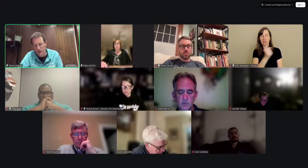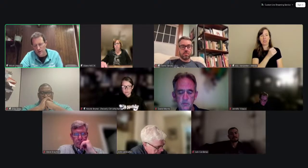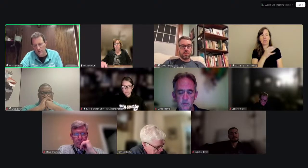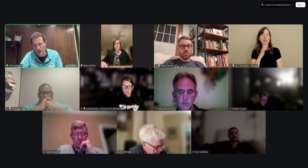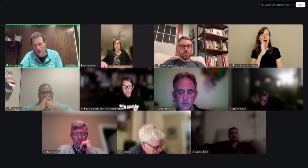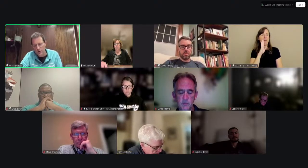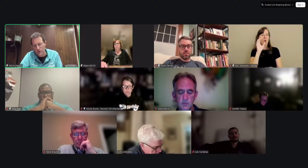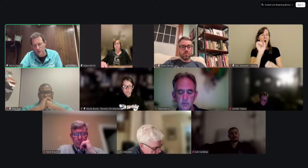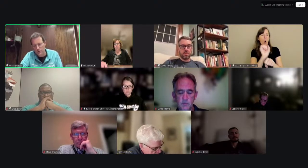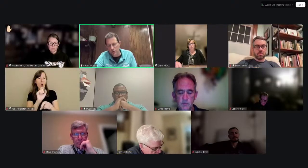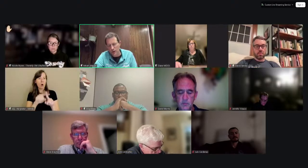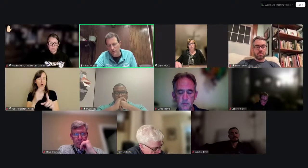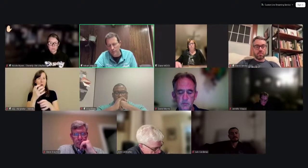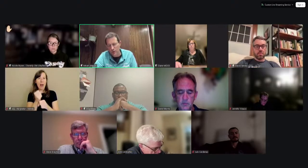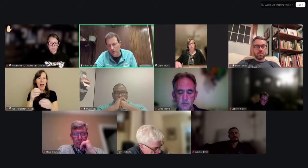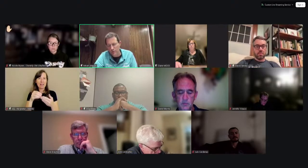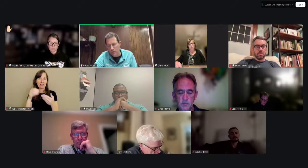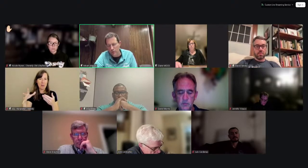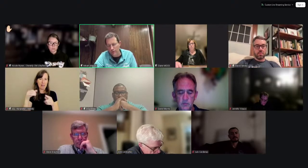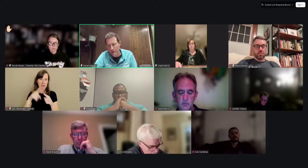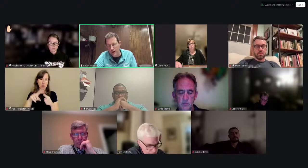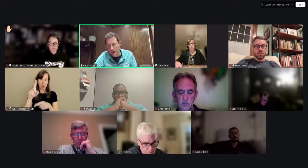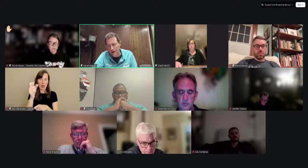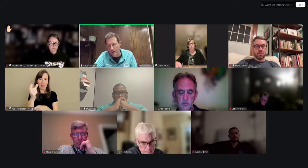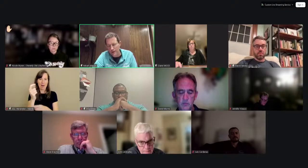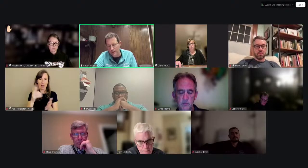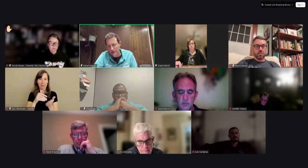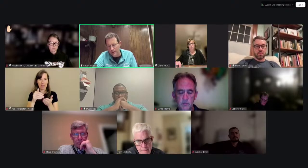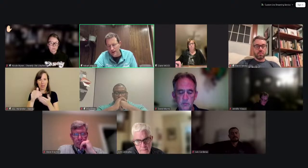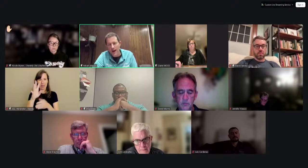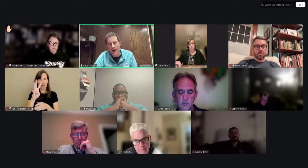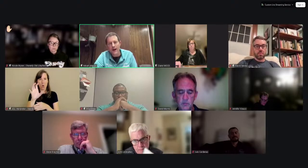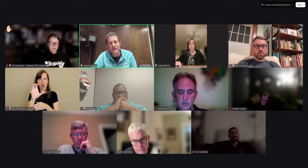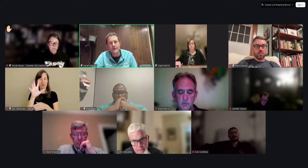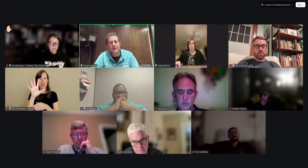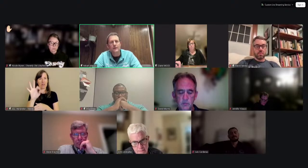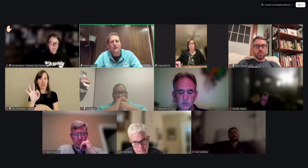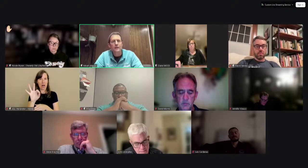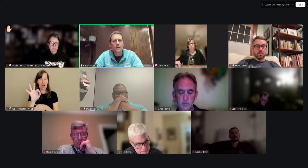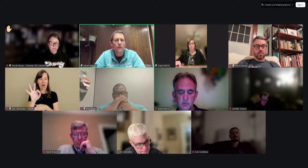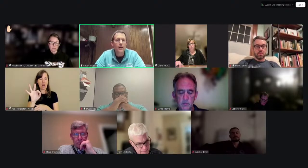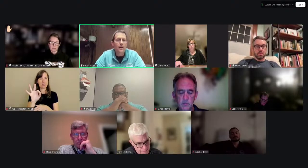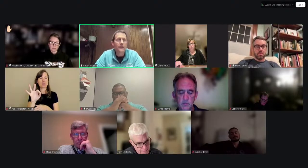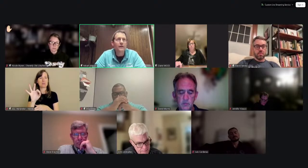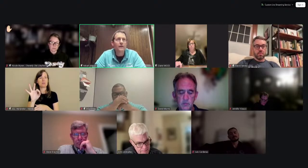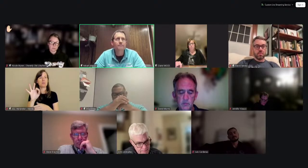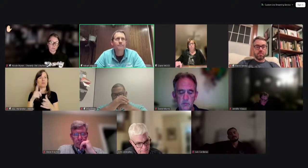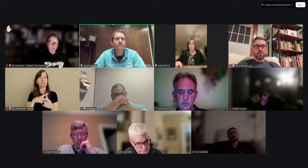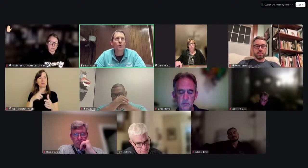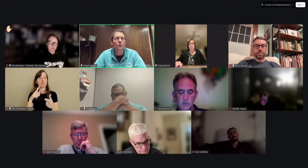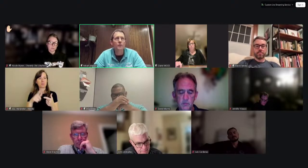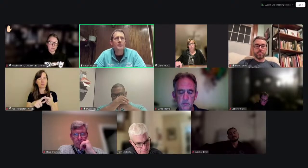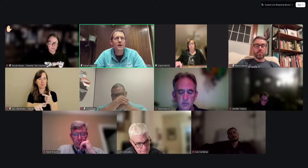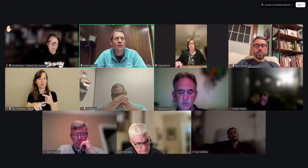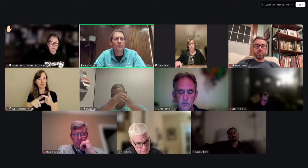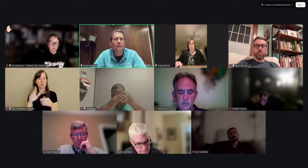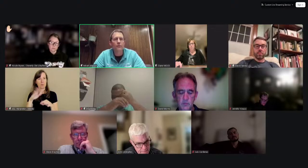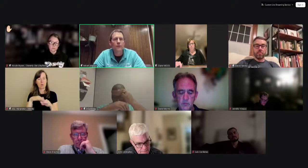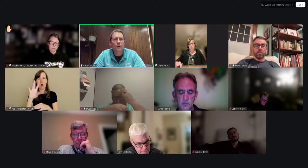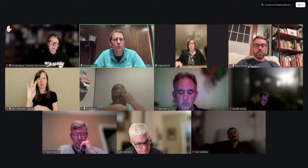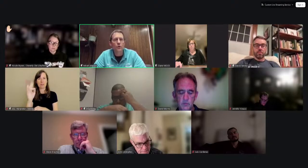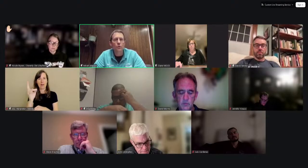to get the expenditures to 11,459,000, and then on the